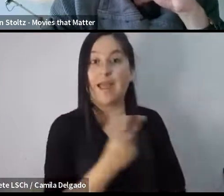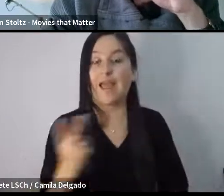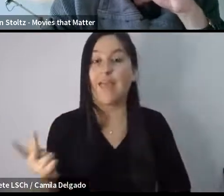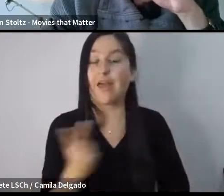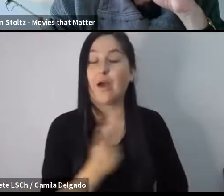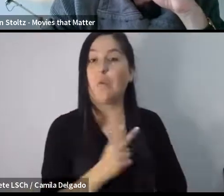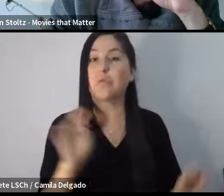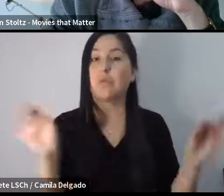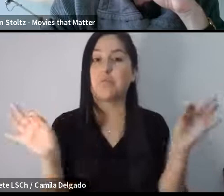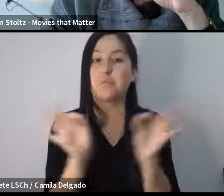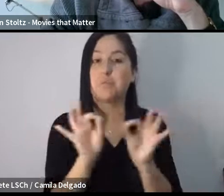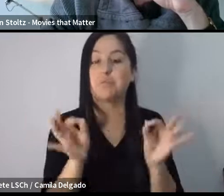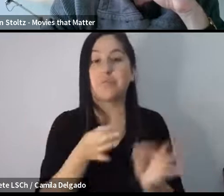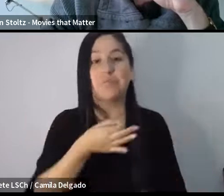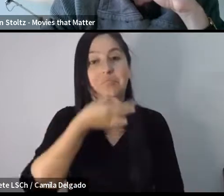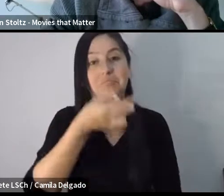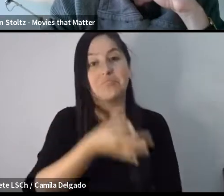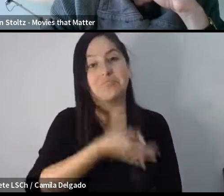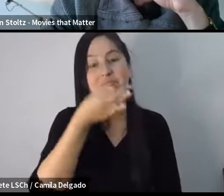mensaje